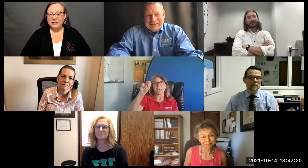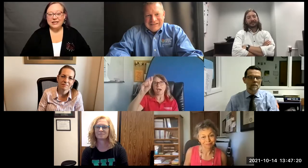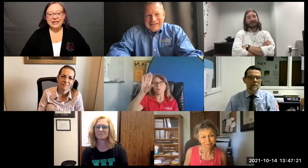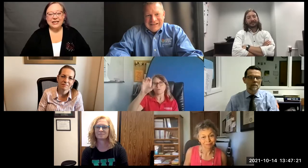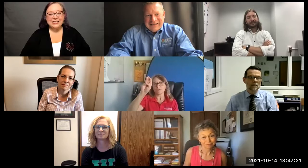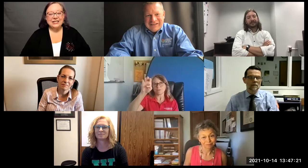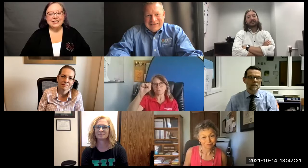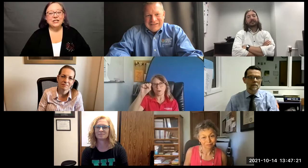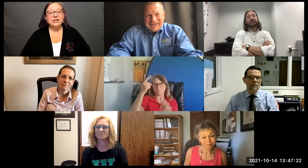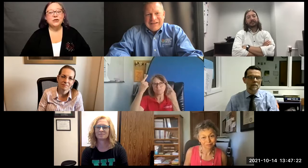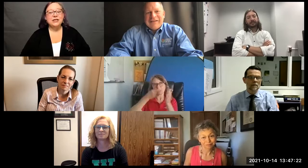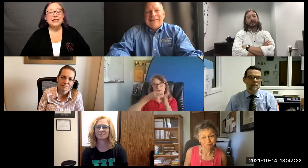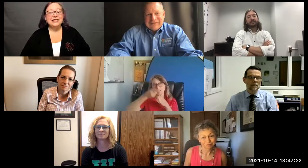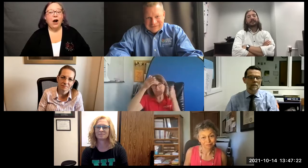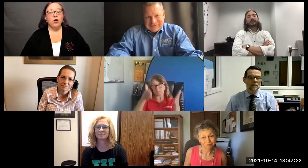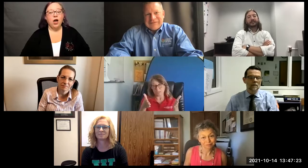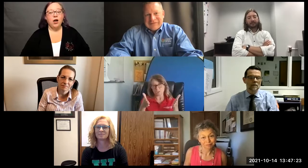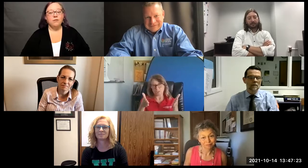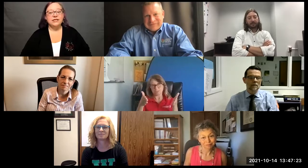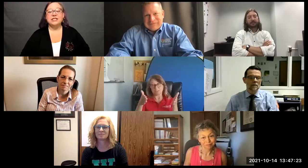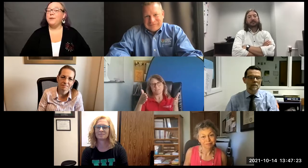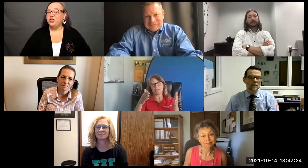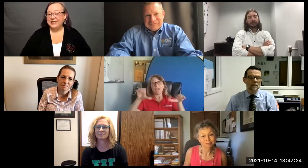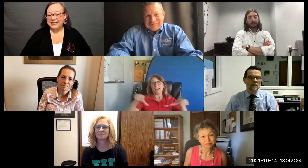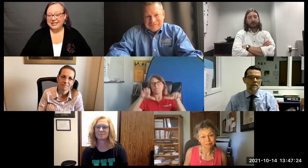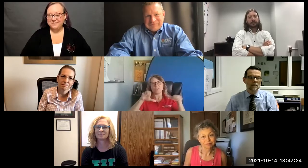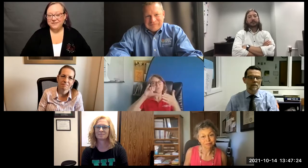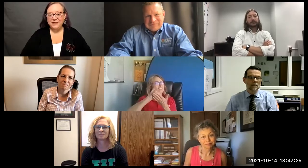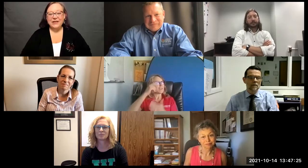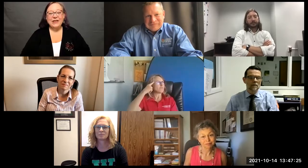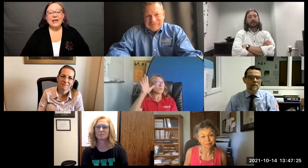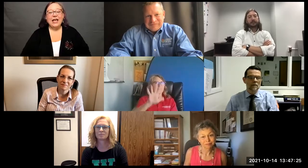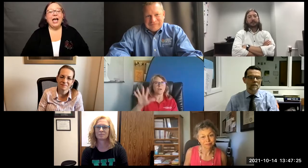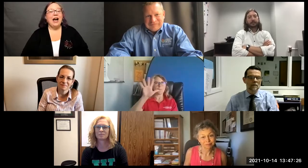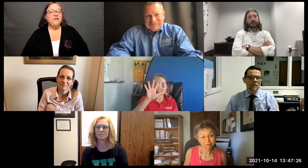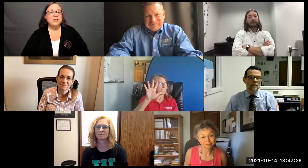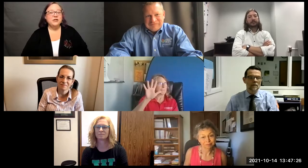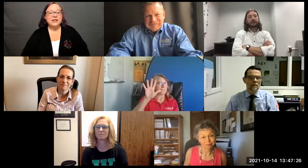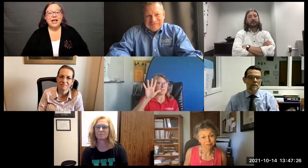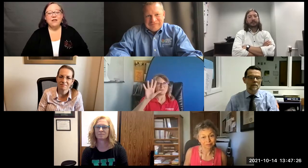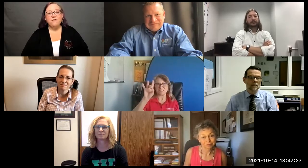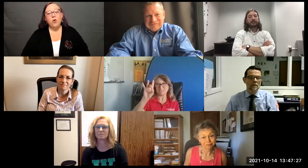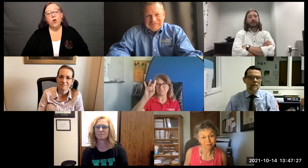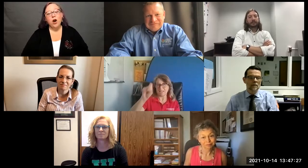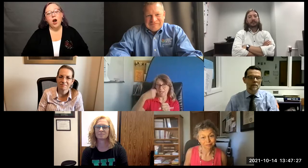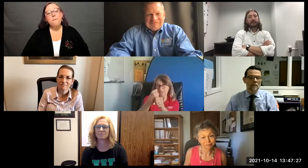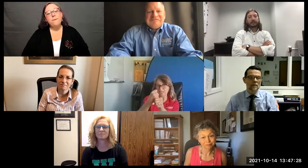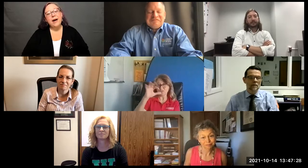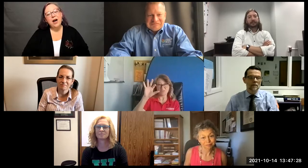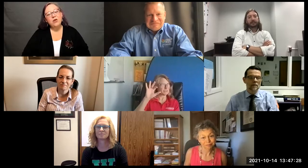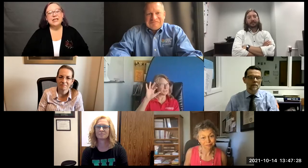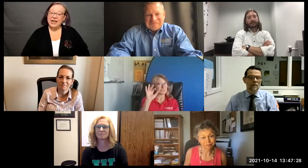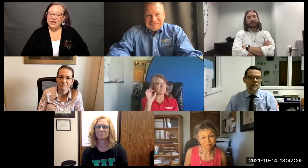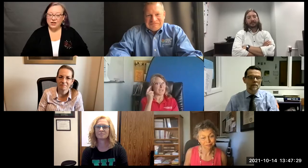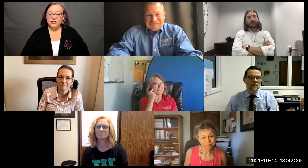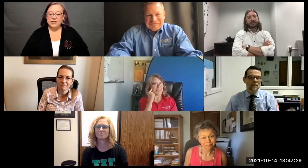title is Student Outcomes Specialist. And I've been doing that for